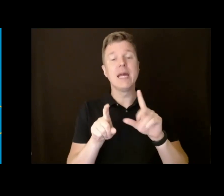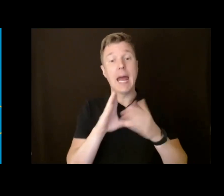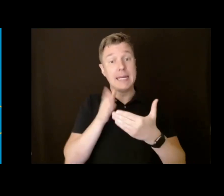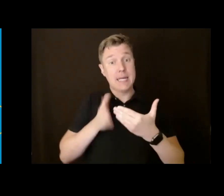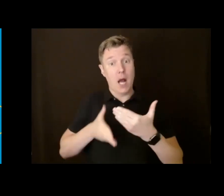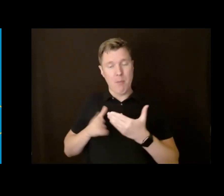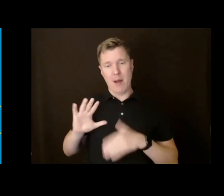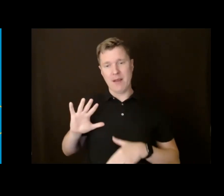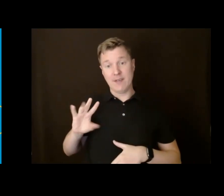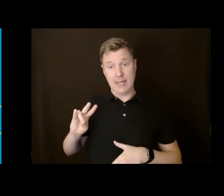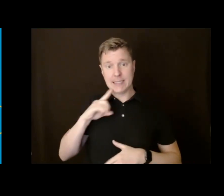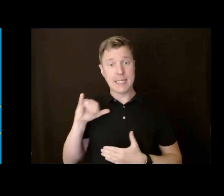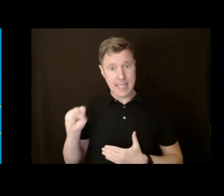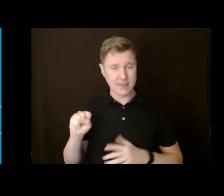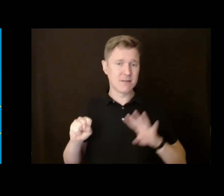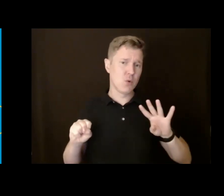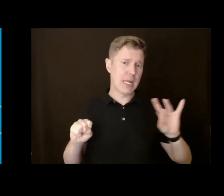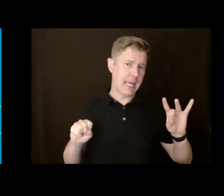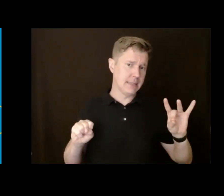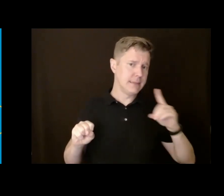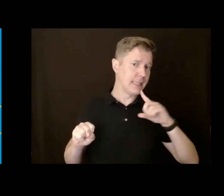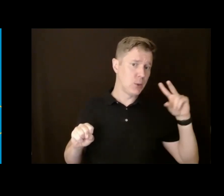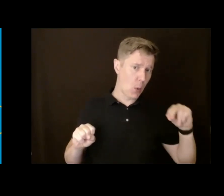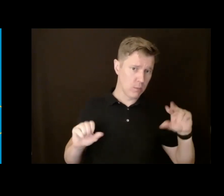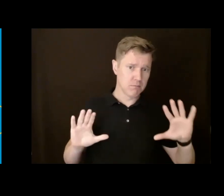saying yes and 48 people saying no.